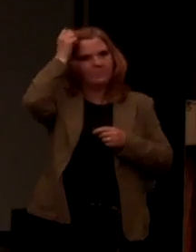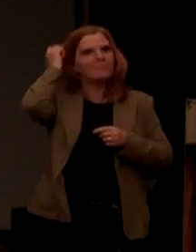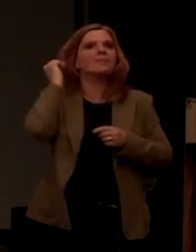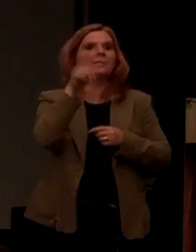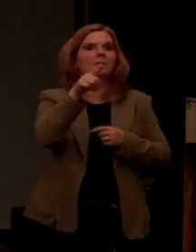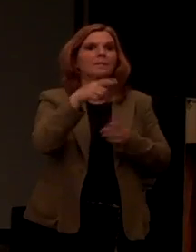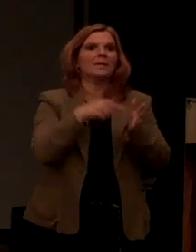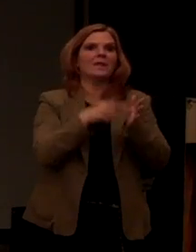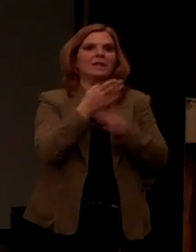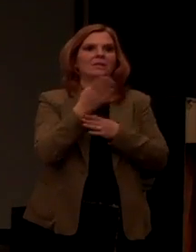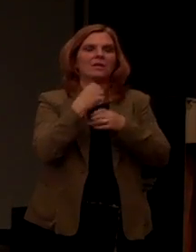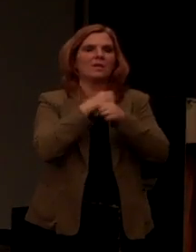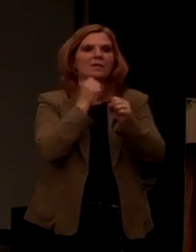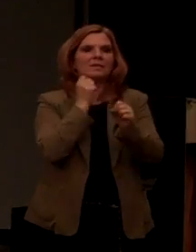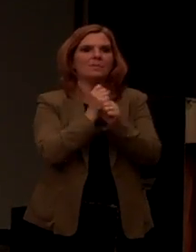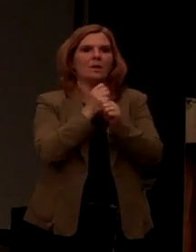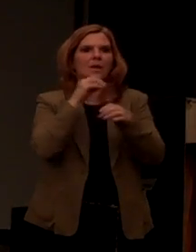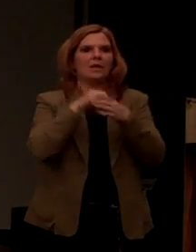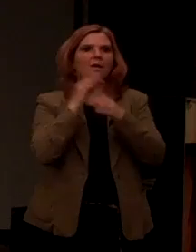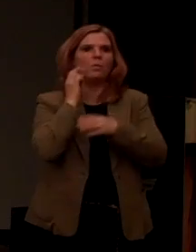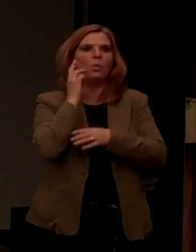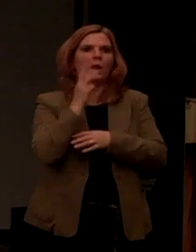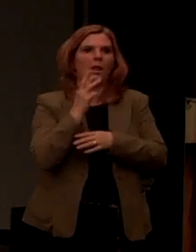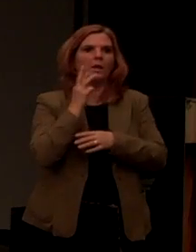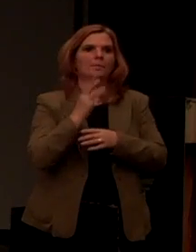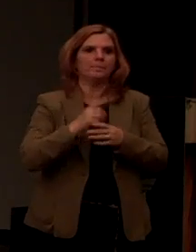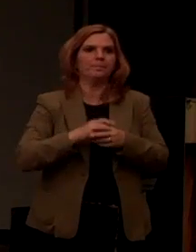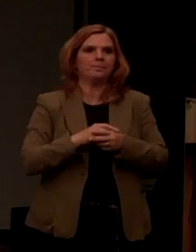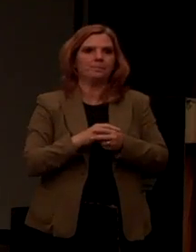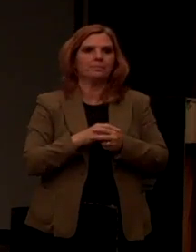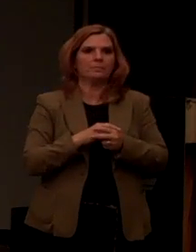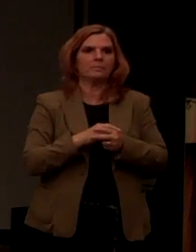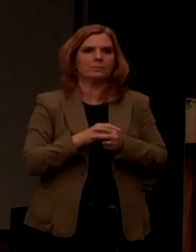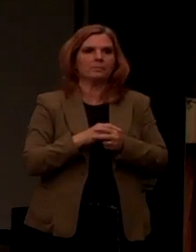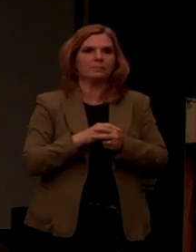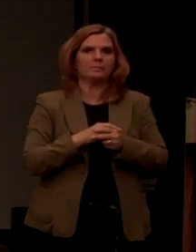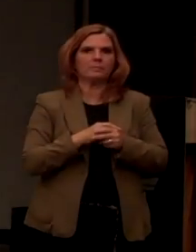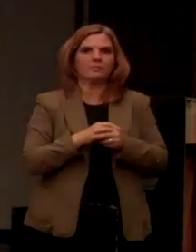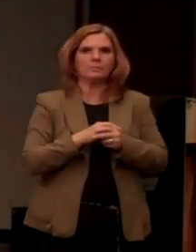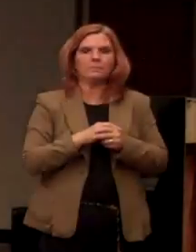These are things made in Wheeling. We made everything.